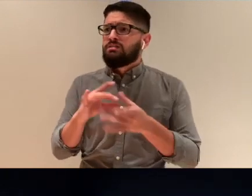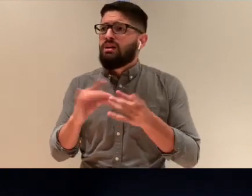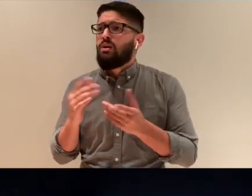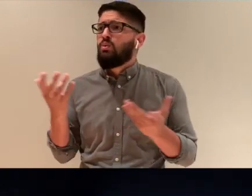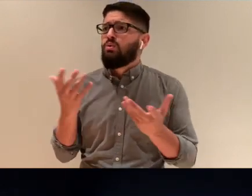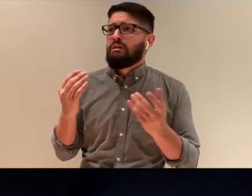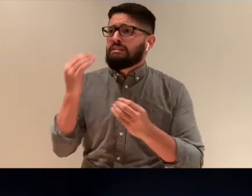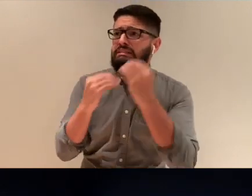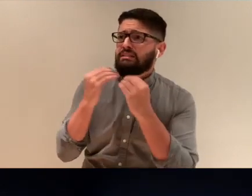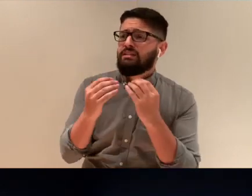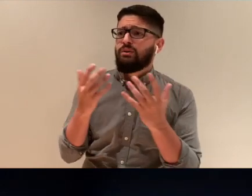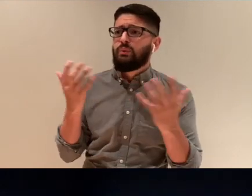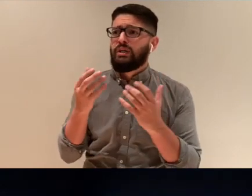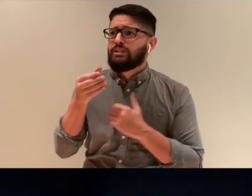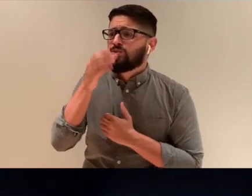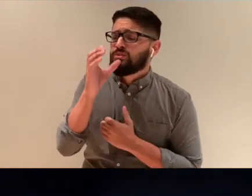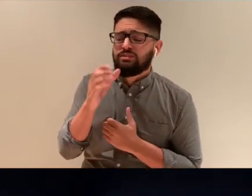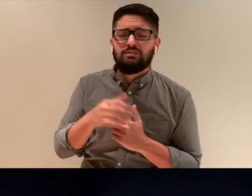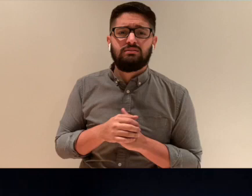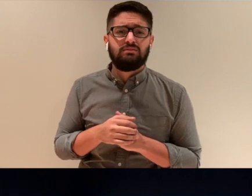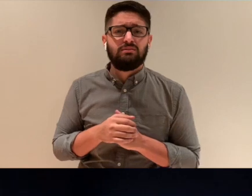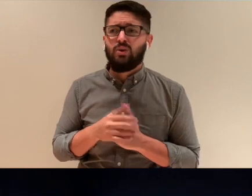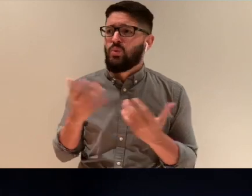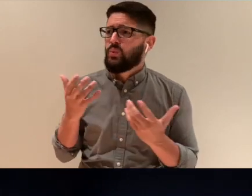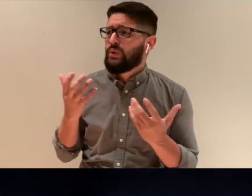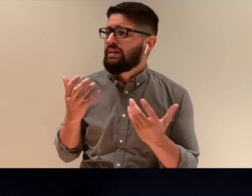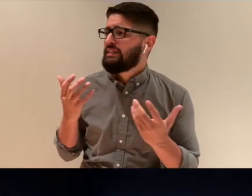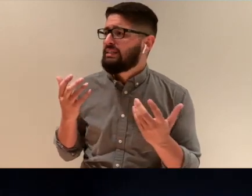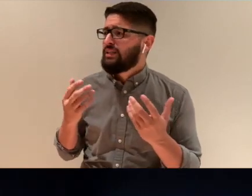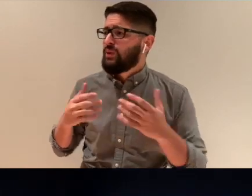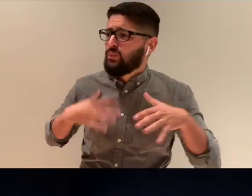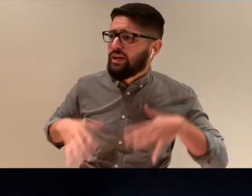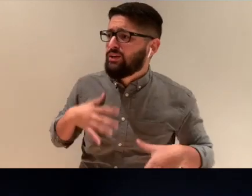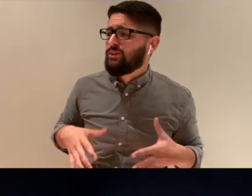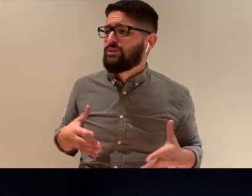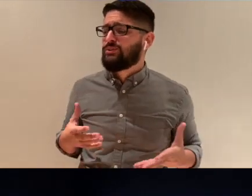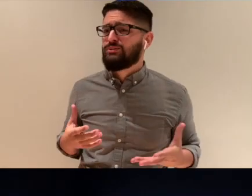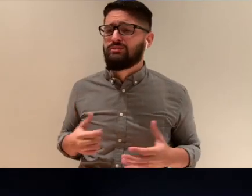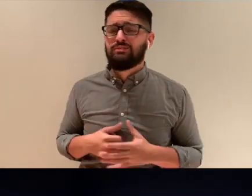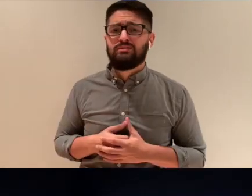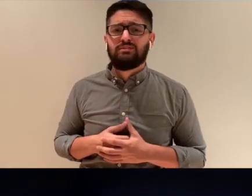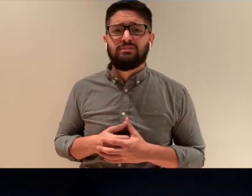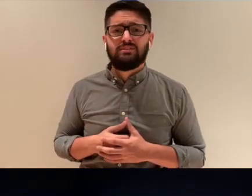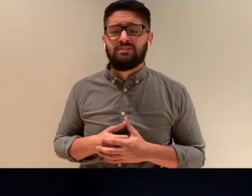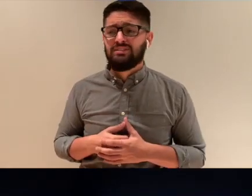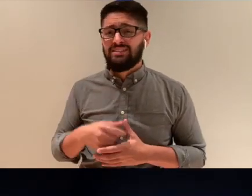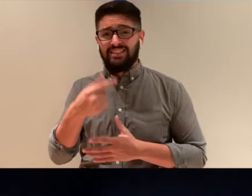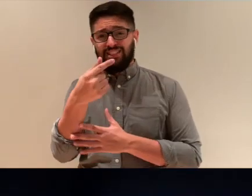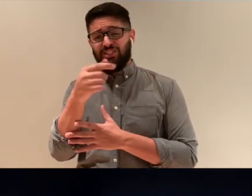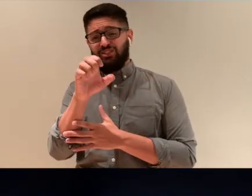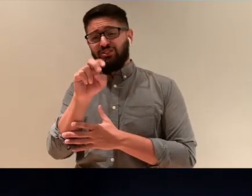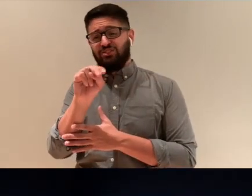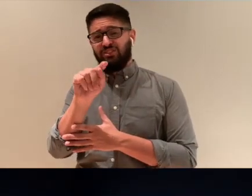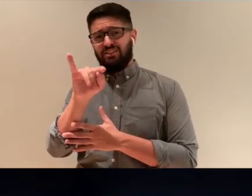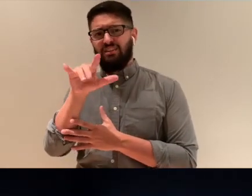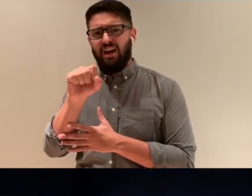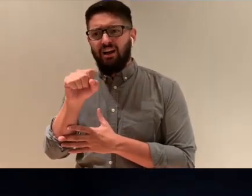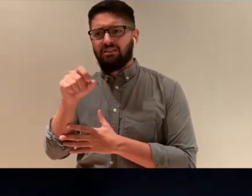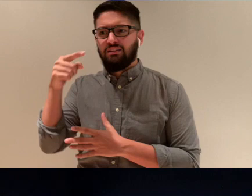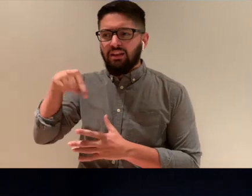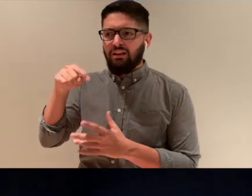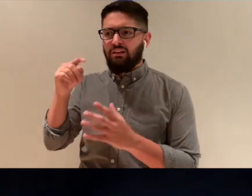we eat? Or what shall we drink? Or what shall we wear? For the